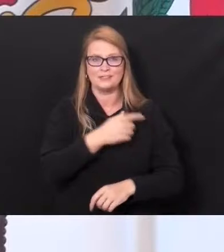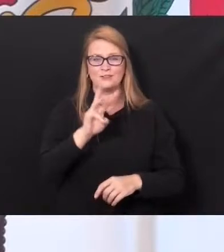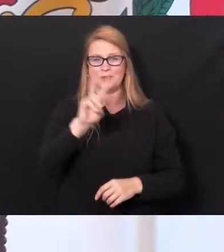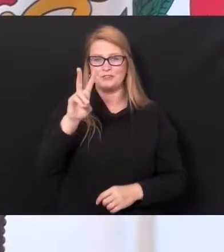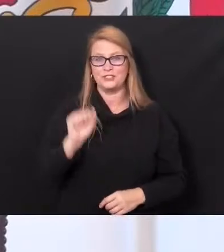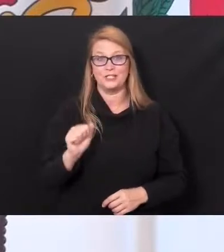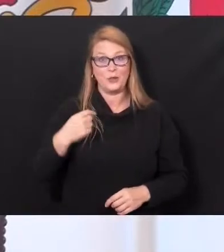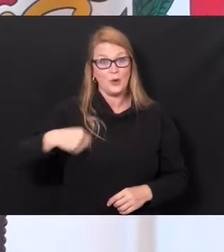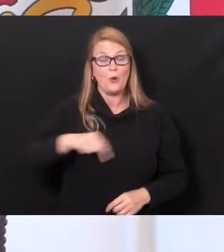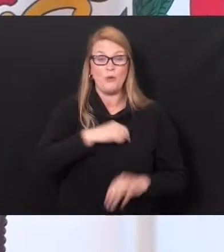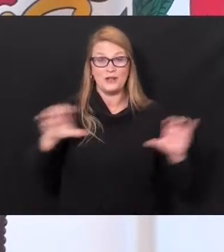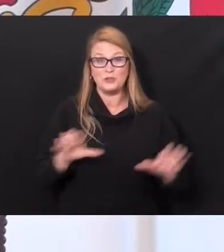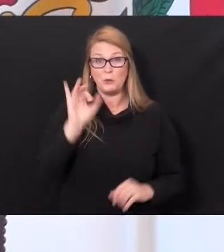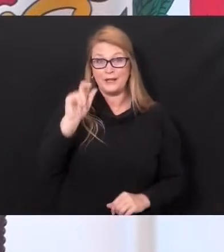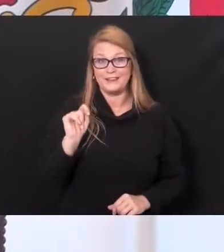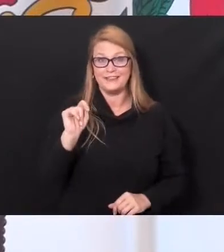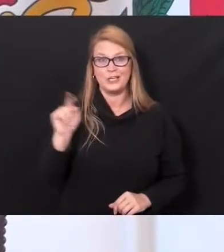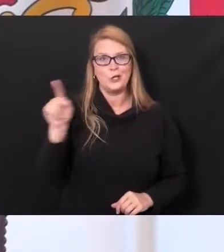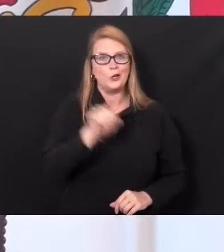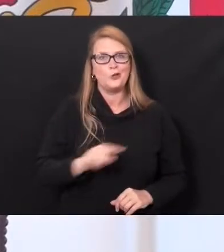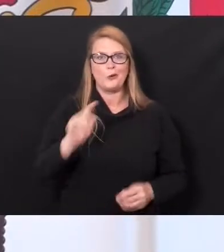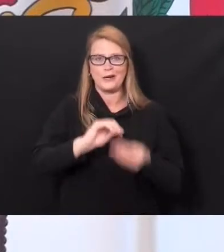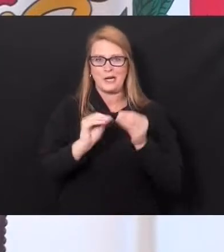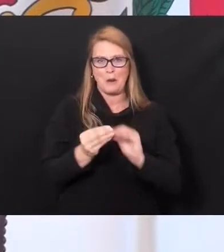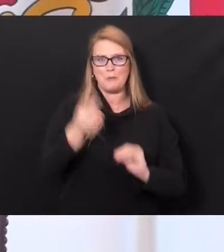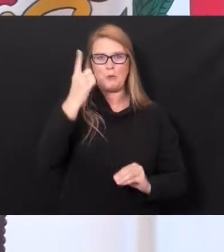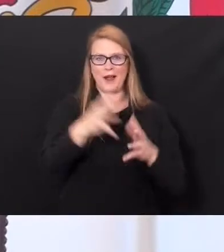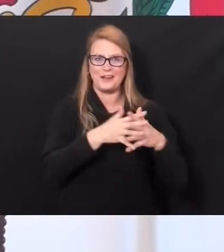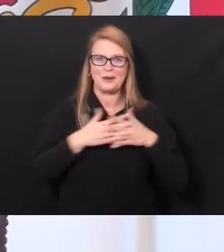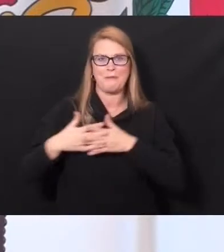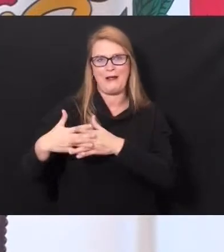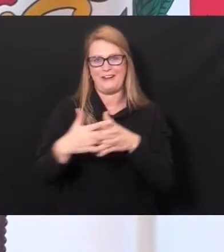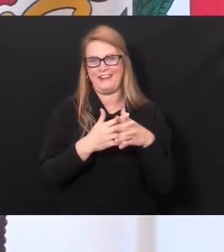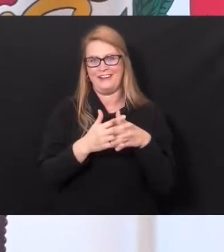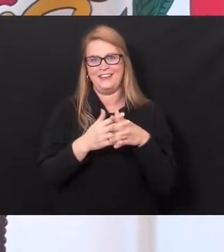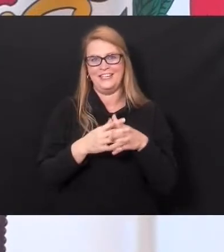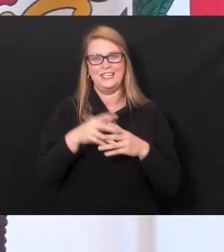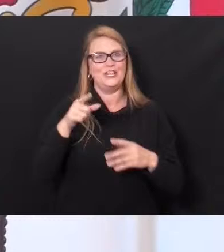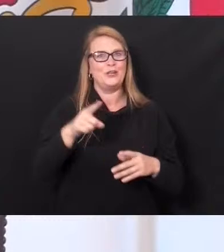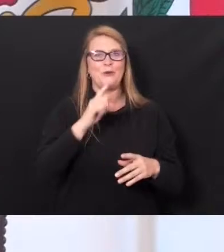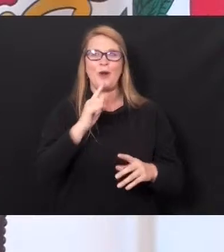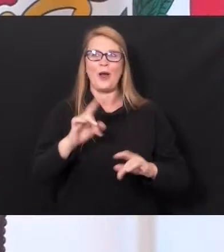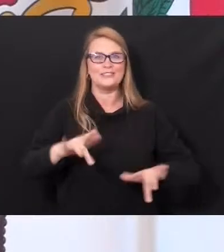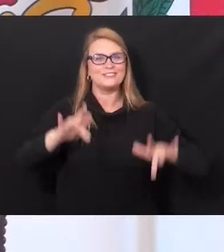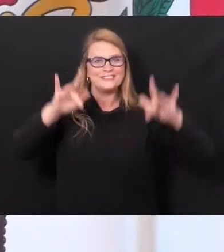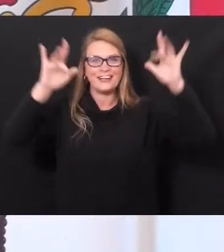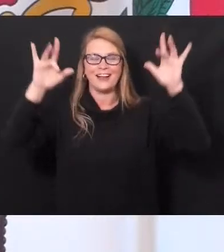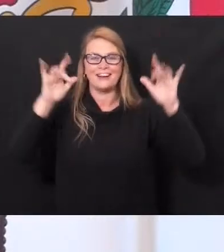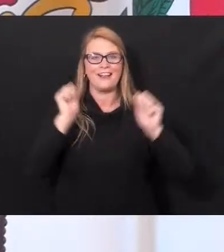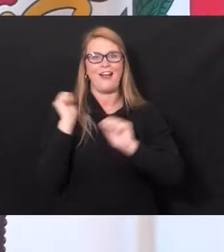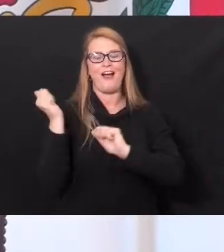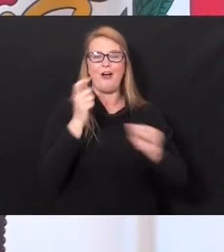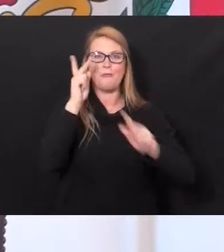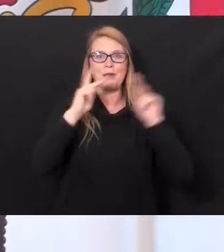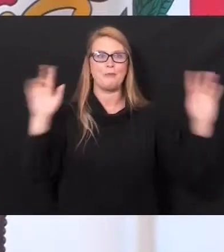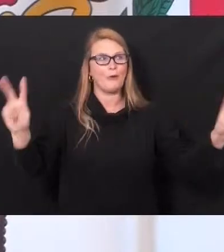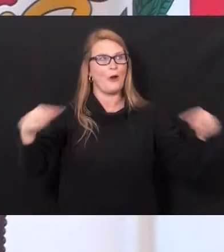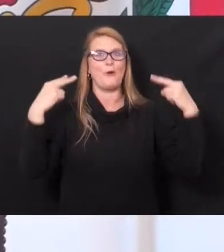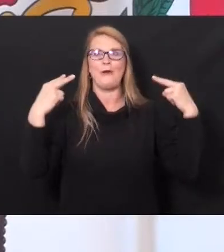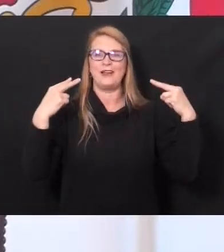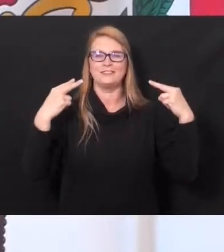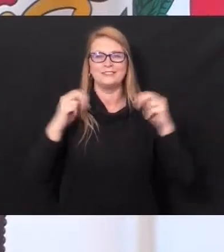West Virginia. You're leading the nation. You're absolutely the diamond in the rough that everybody missed. Keep doing